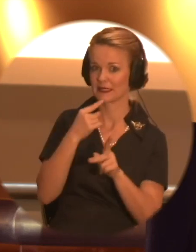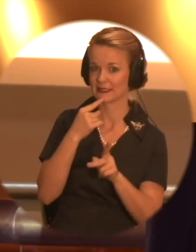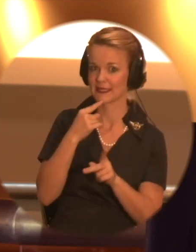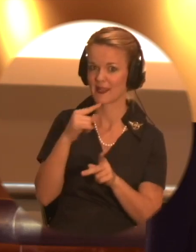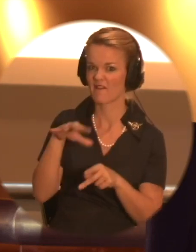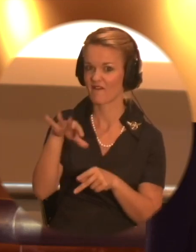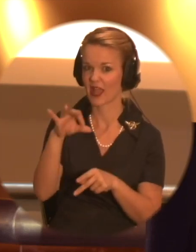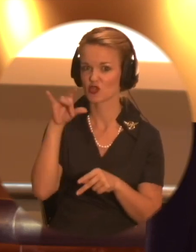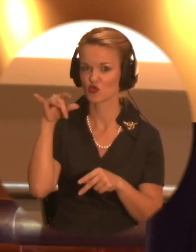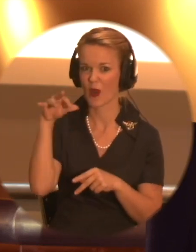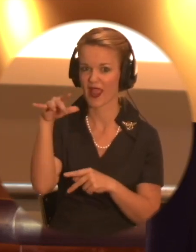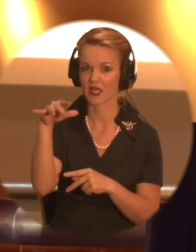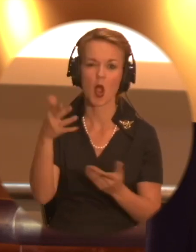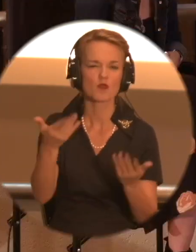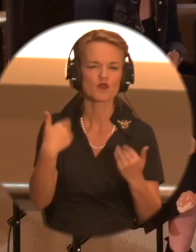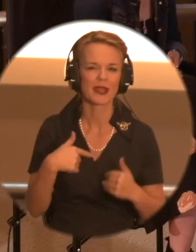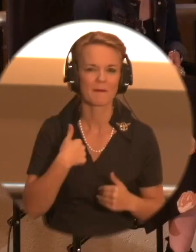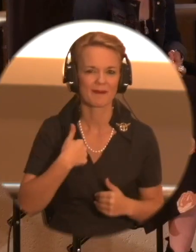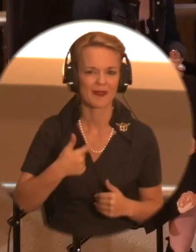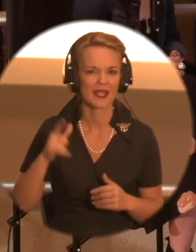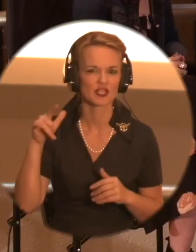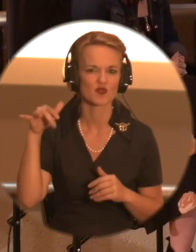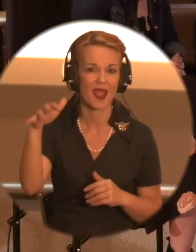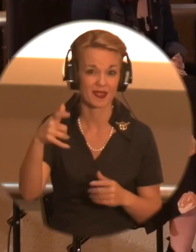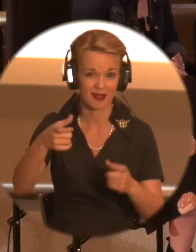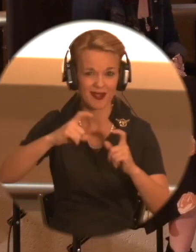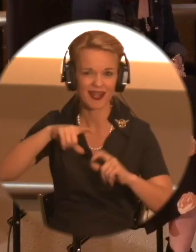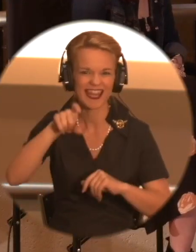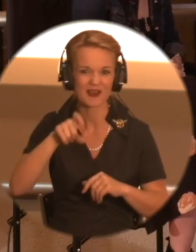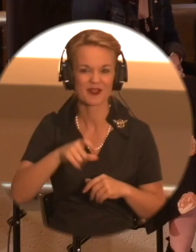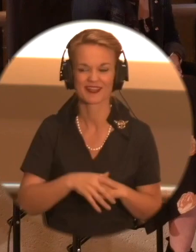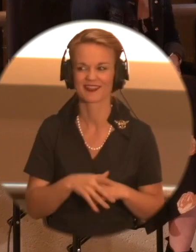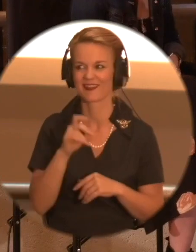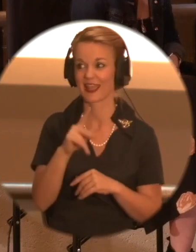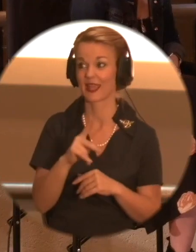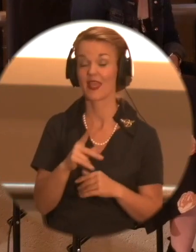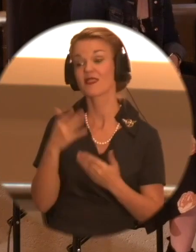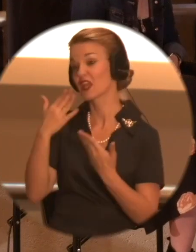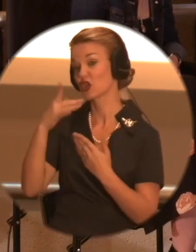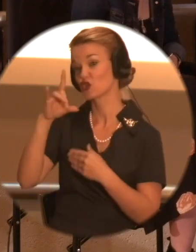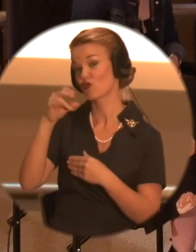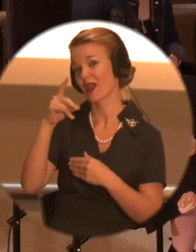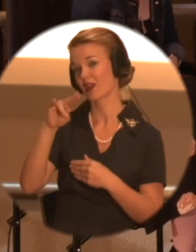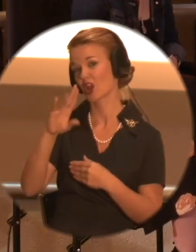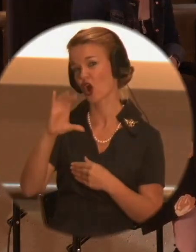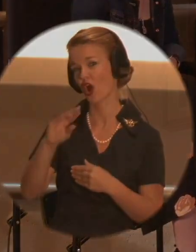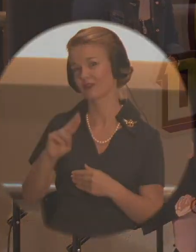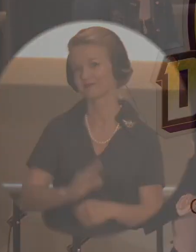dragon. Bring you a dragon. Easy enough. Awesome. Well, thank you again so much for your Thank time, you. and thank you, DragonCon. Thanks